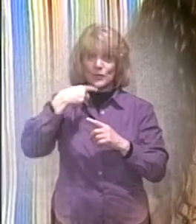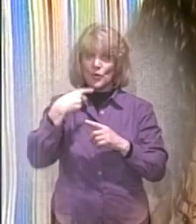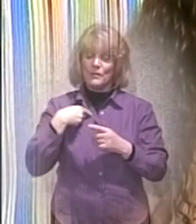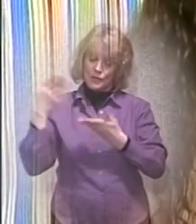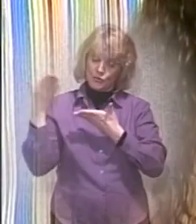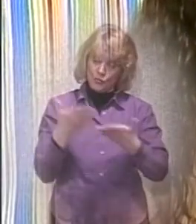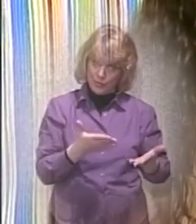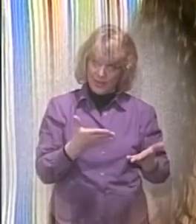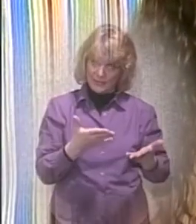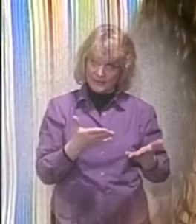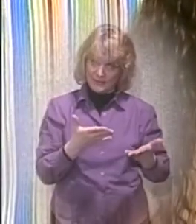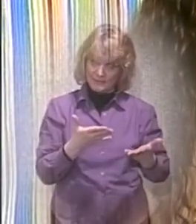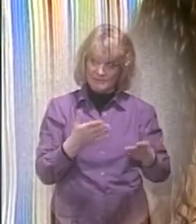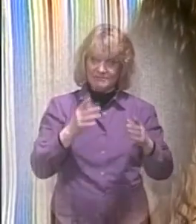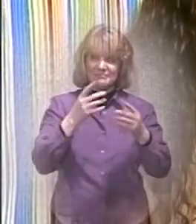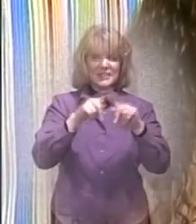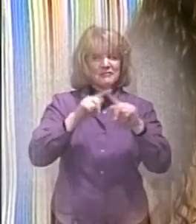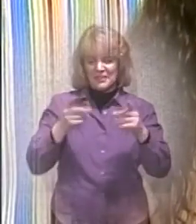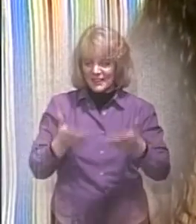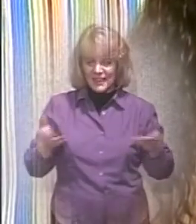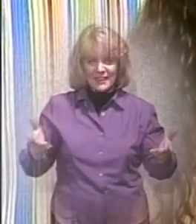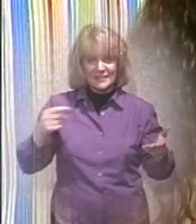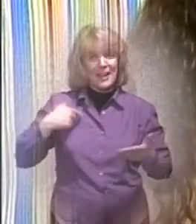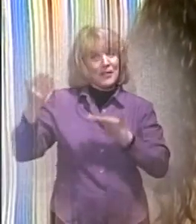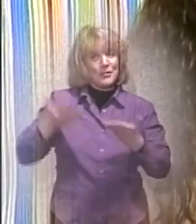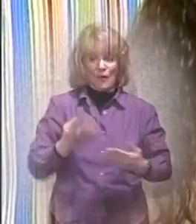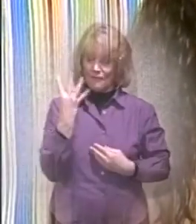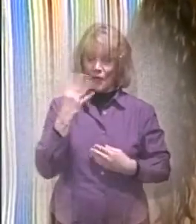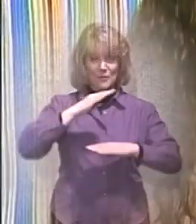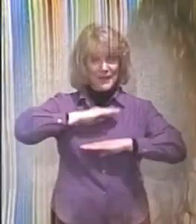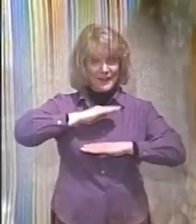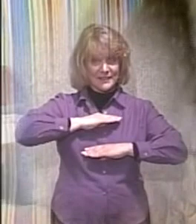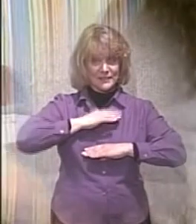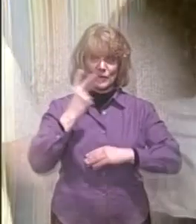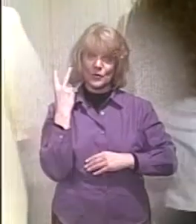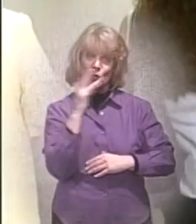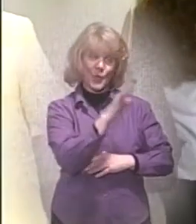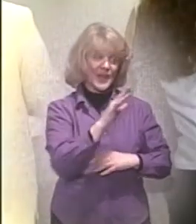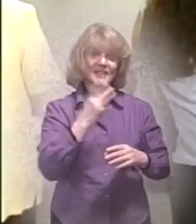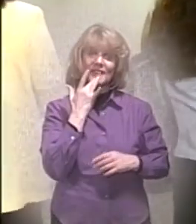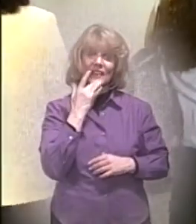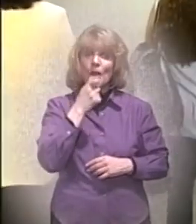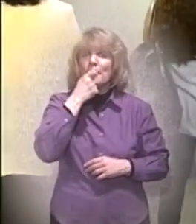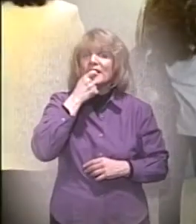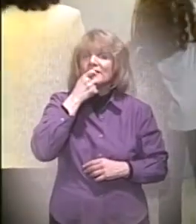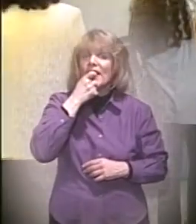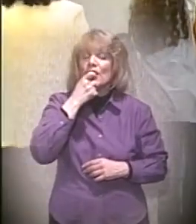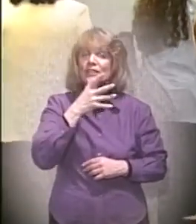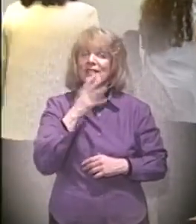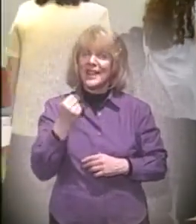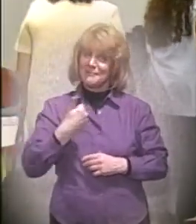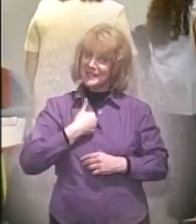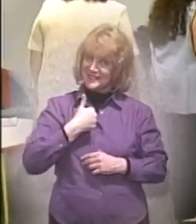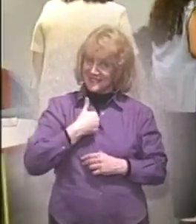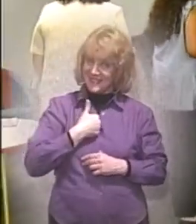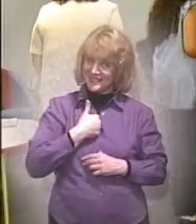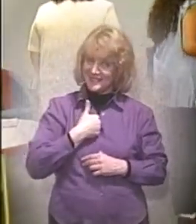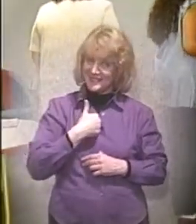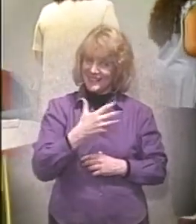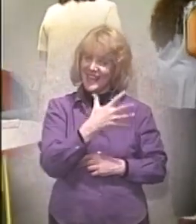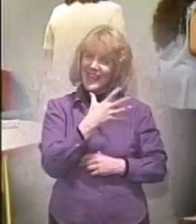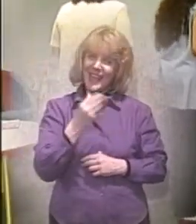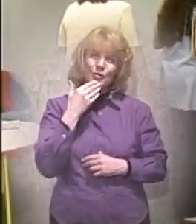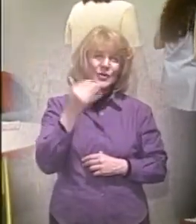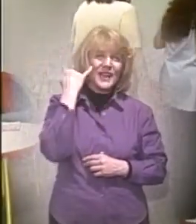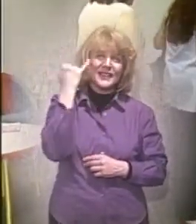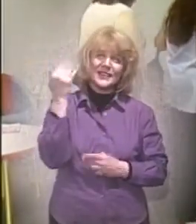brought 4 blankets from home. I brought 2 of his favorite pacifiers, and I brought myself, of course. And I brought a support system with me. I